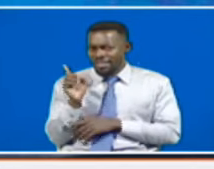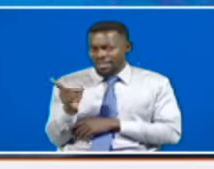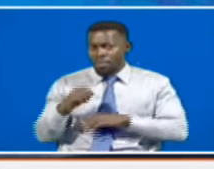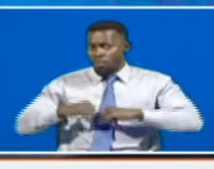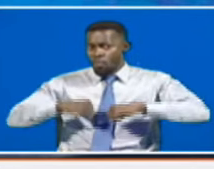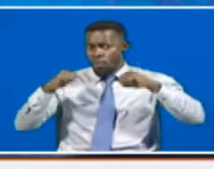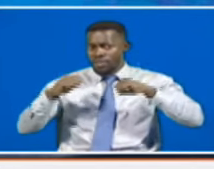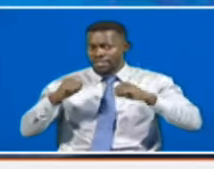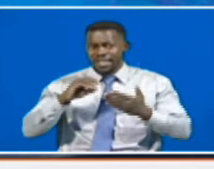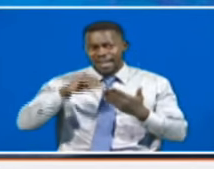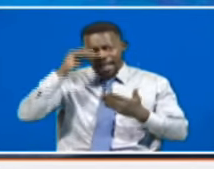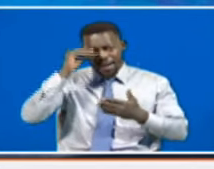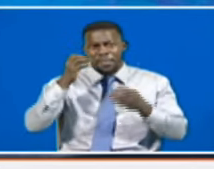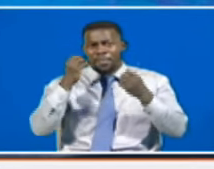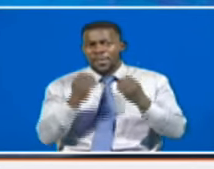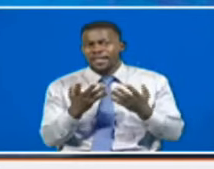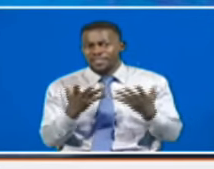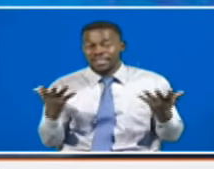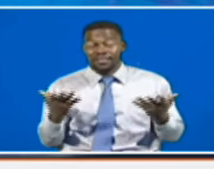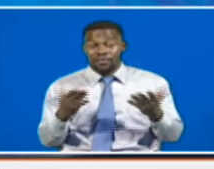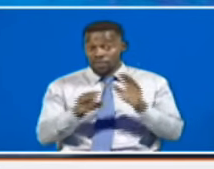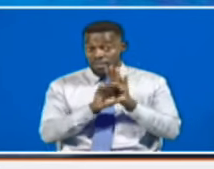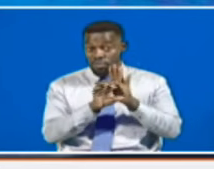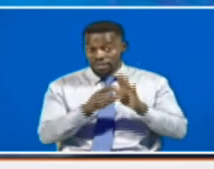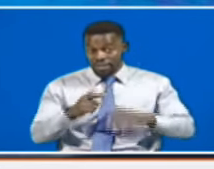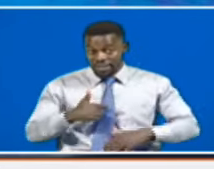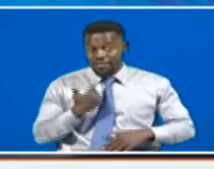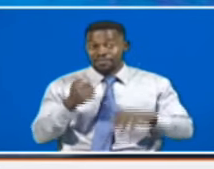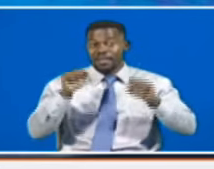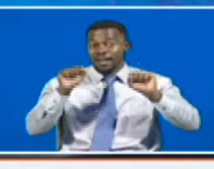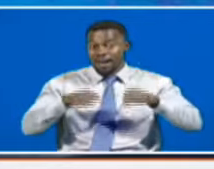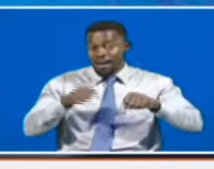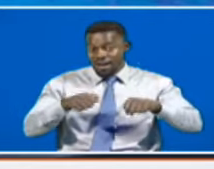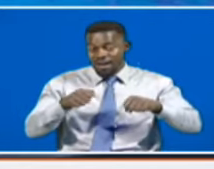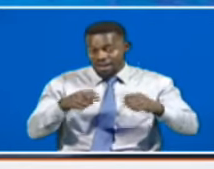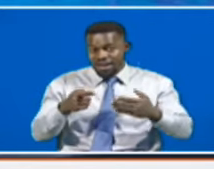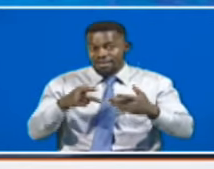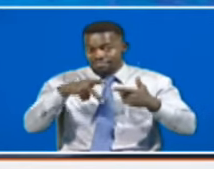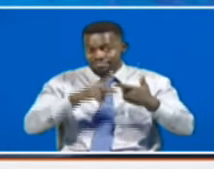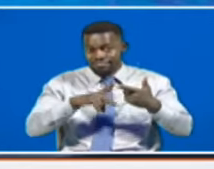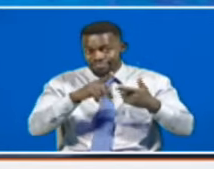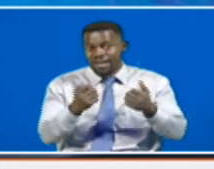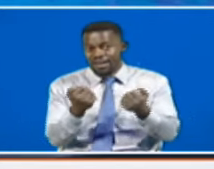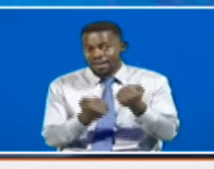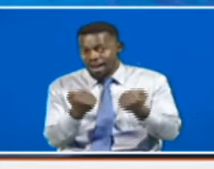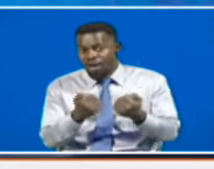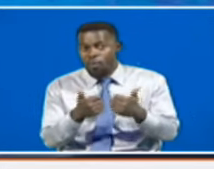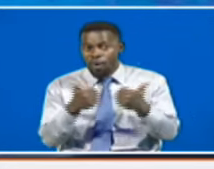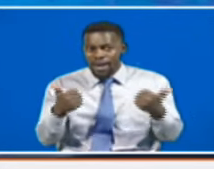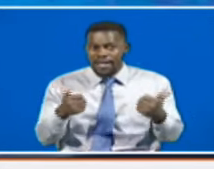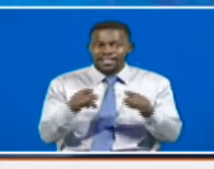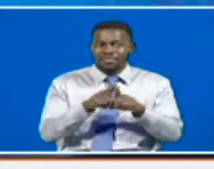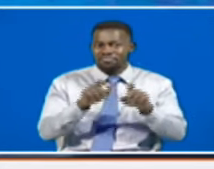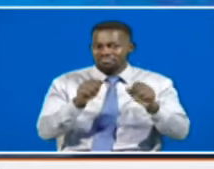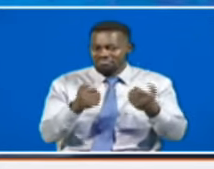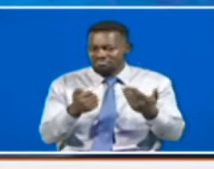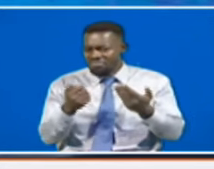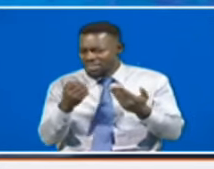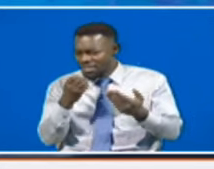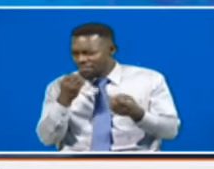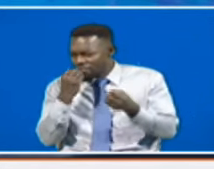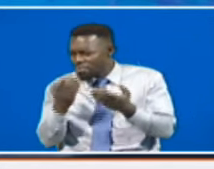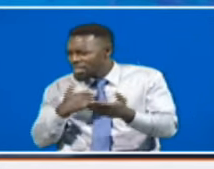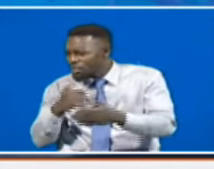juu sia, kuna sahi nadhamio nibadilishe kama ni hizo pads za gari naweza fanya, nadhamio nifanye hivi naweza